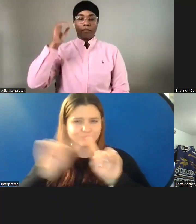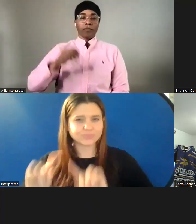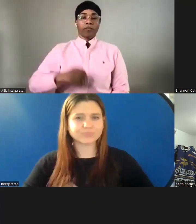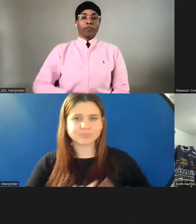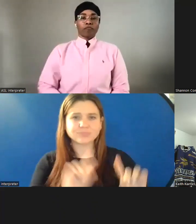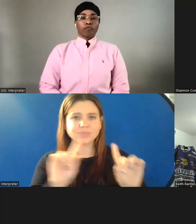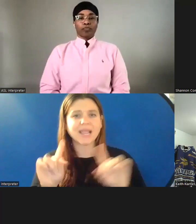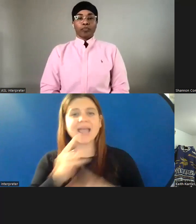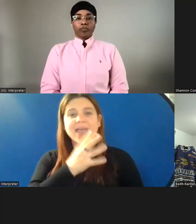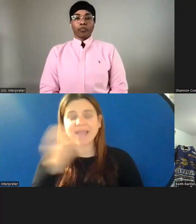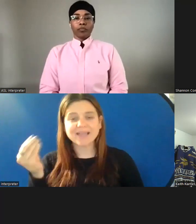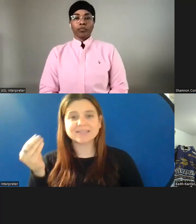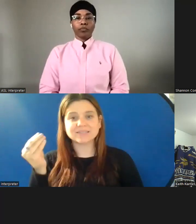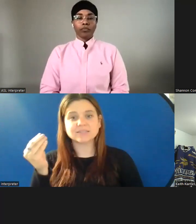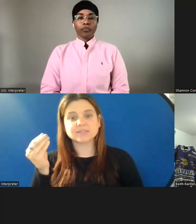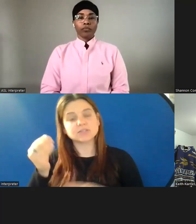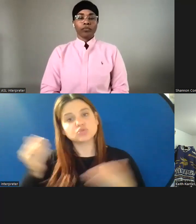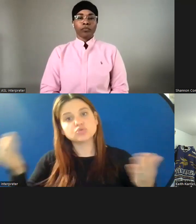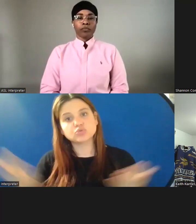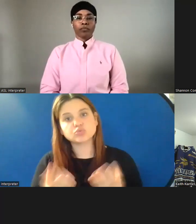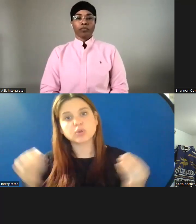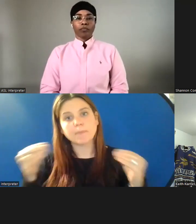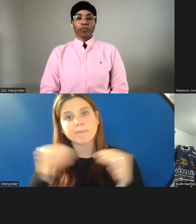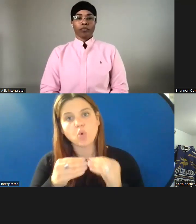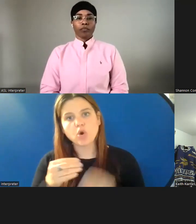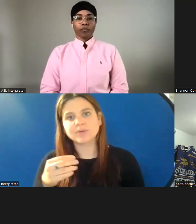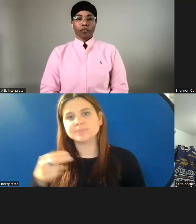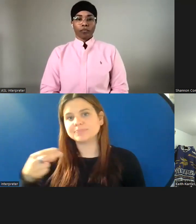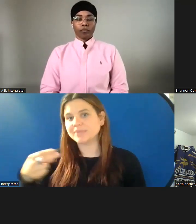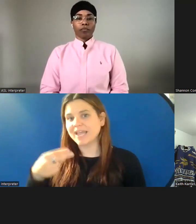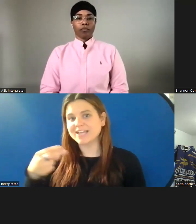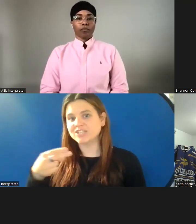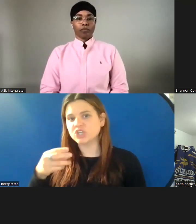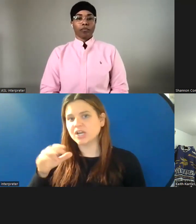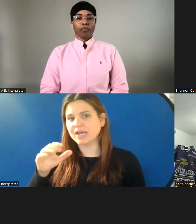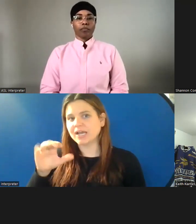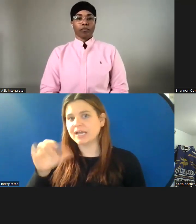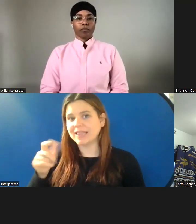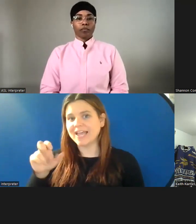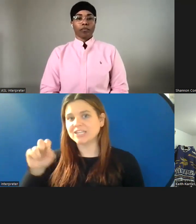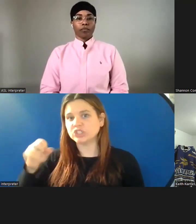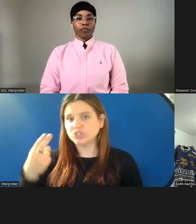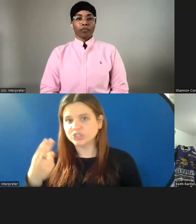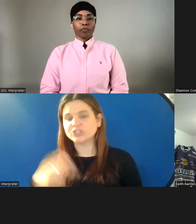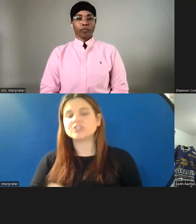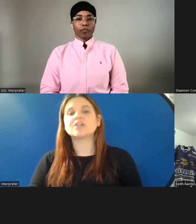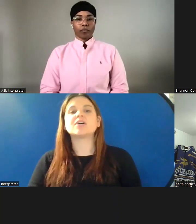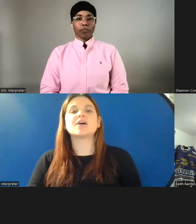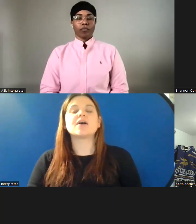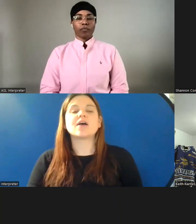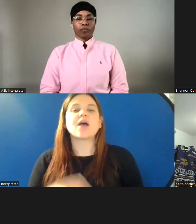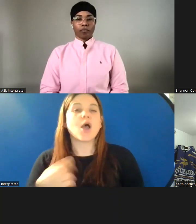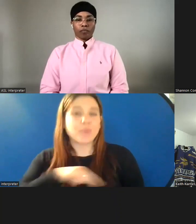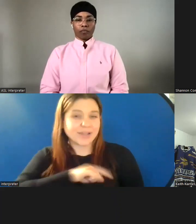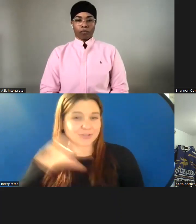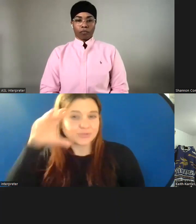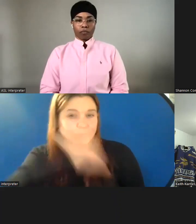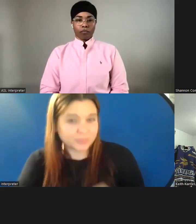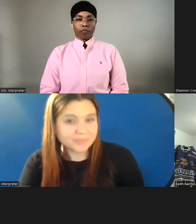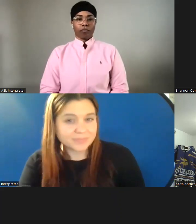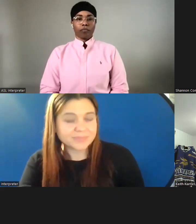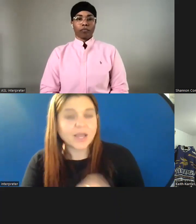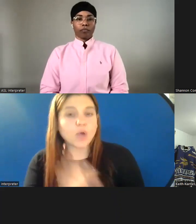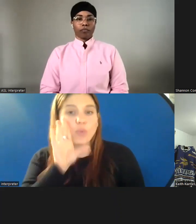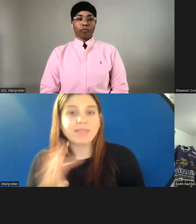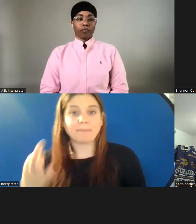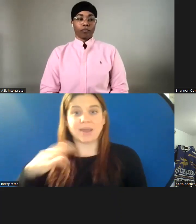introducing more age class diversity along those fringes. And our assumption is that's going to really benefit snowshoe hare in